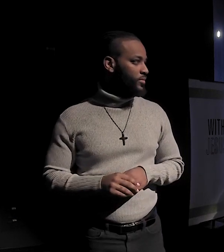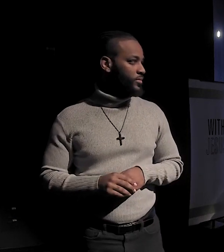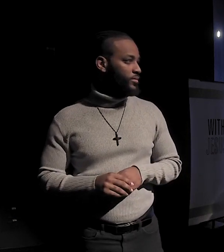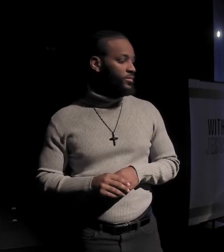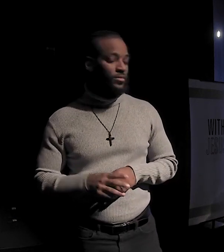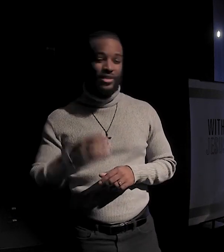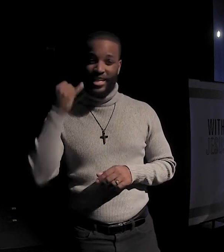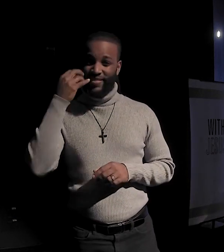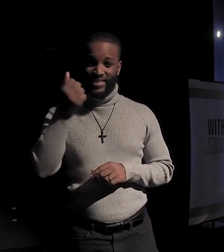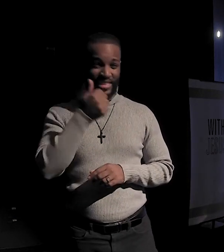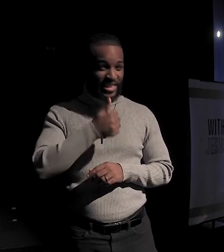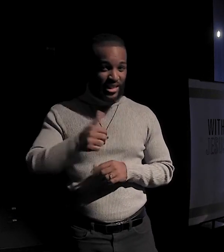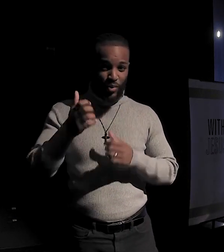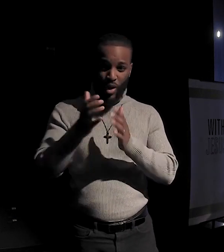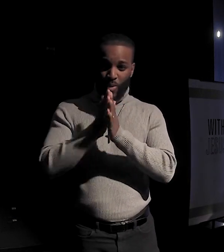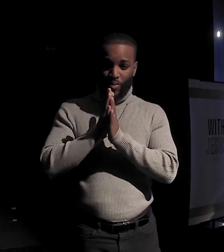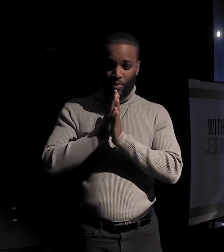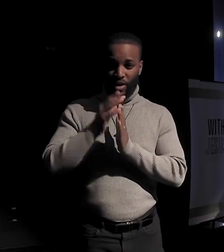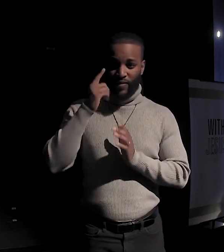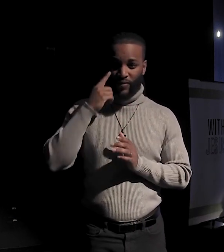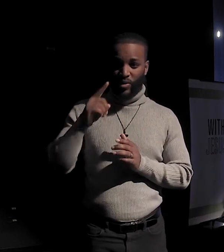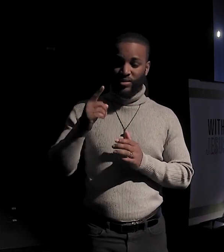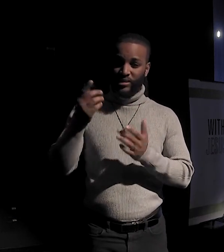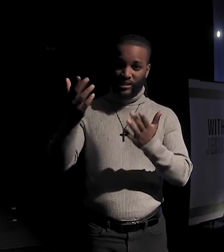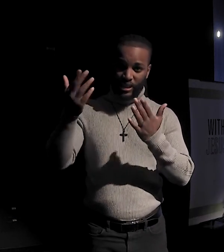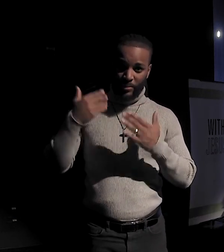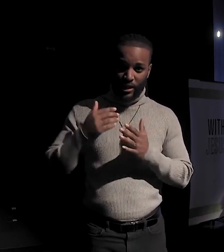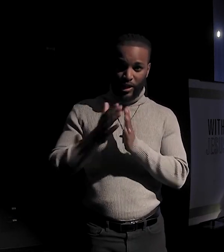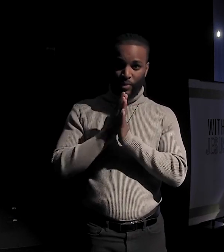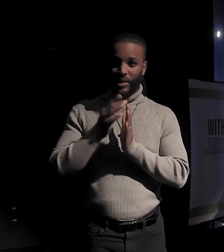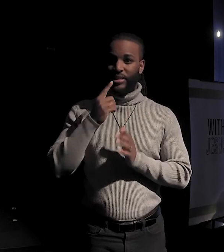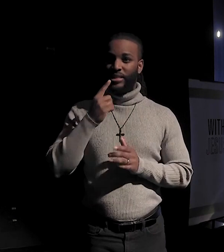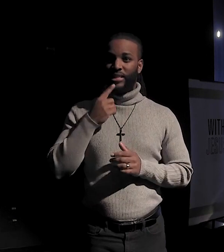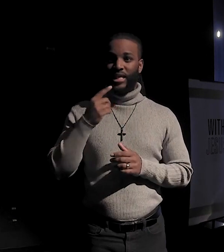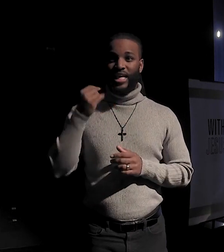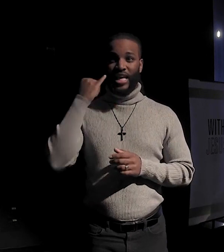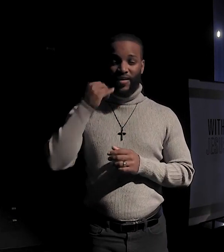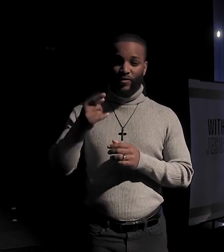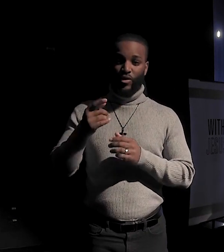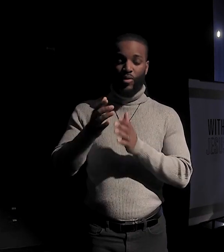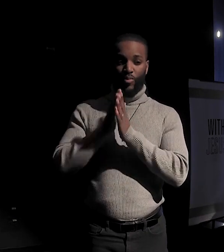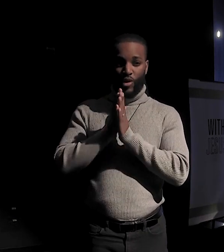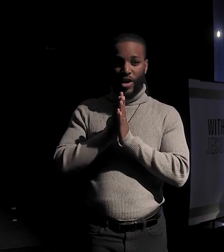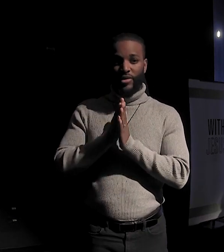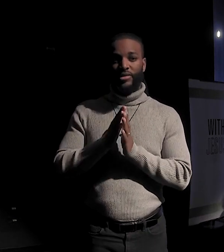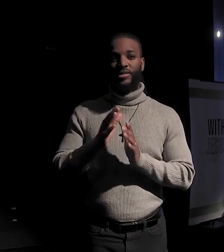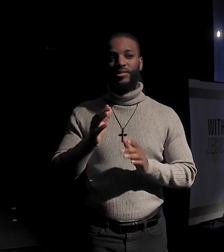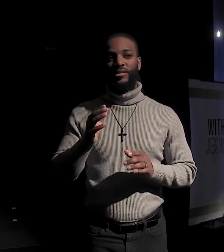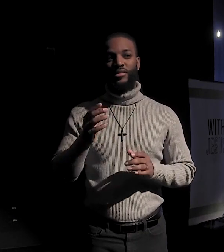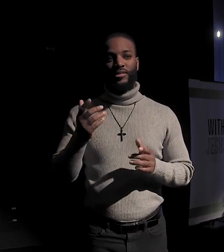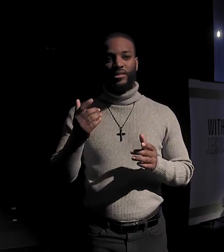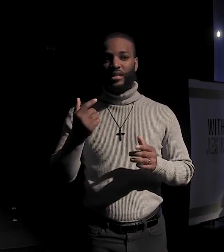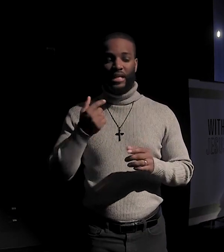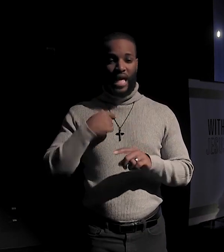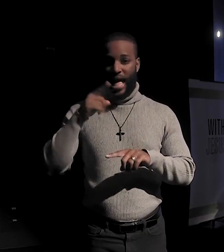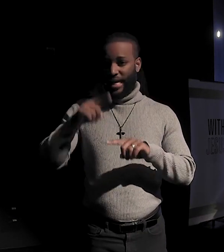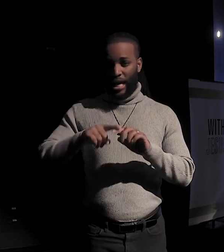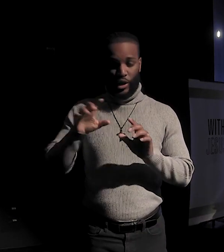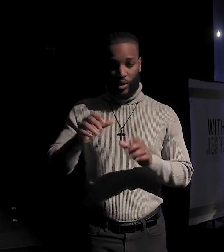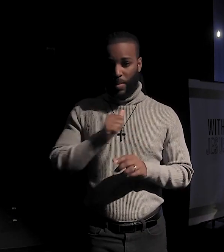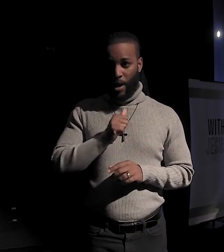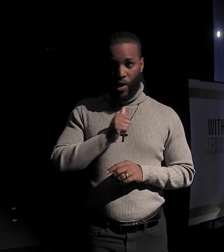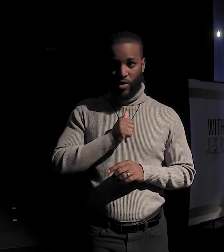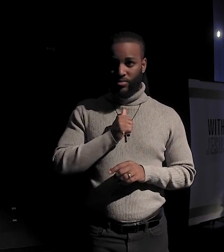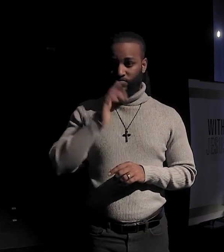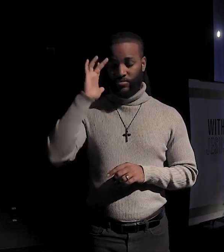And if there's anything you want prayer for, come down and get prayer. Just say, man, if your prayer is, I can't do it on my own.